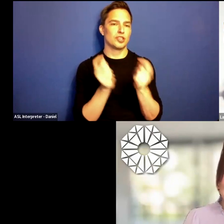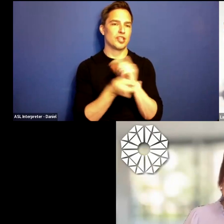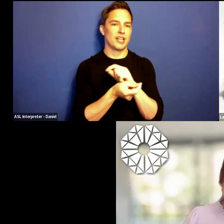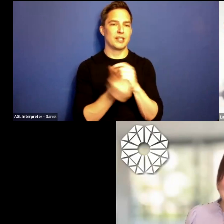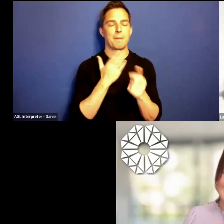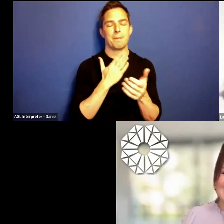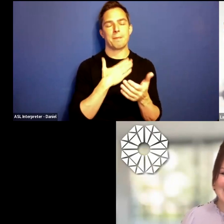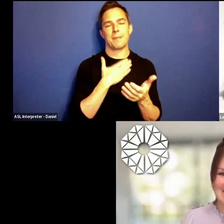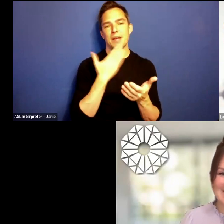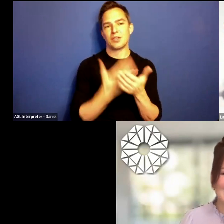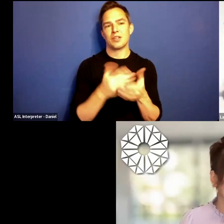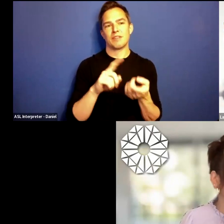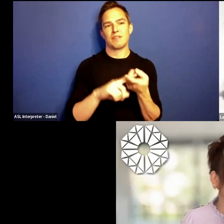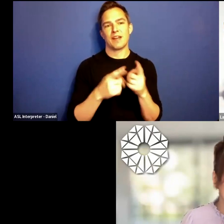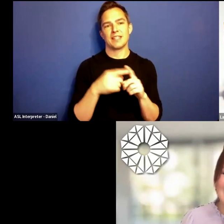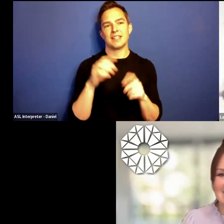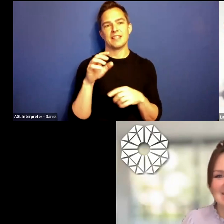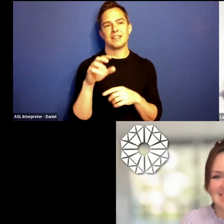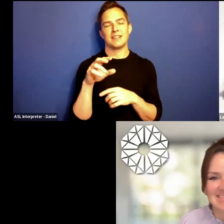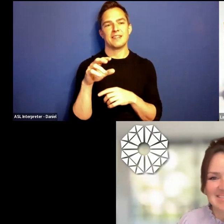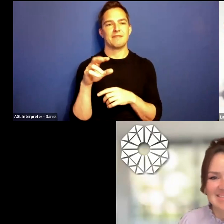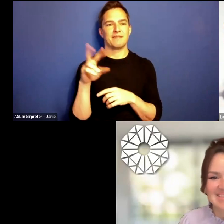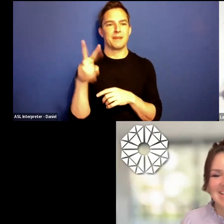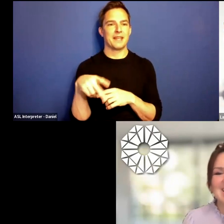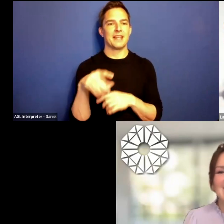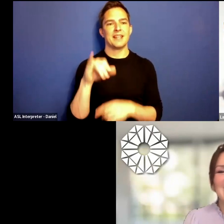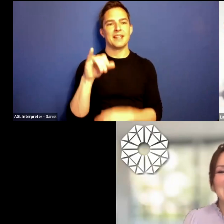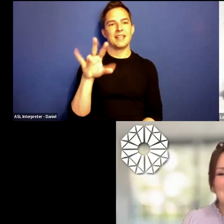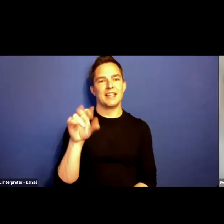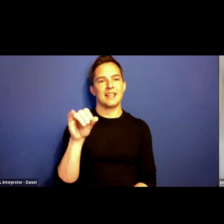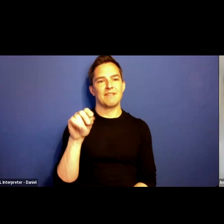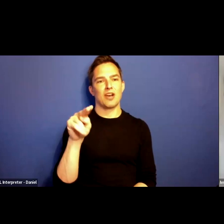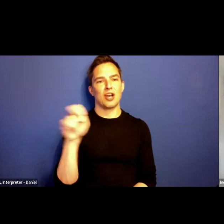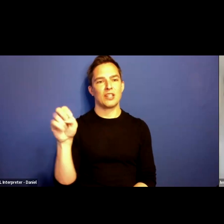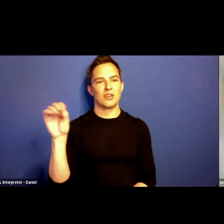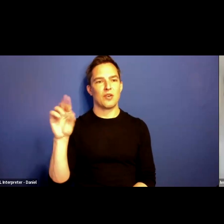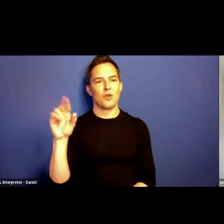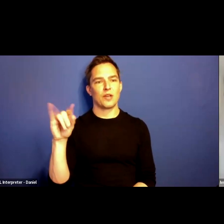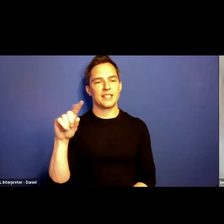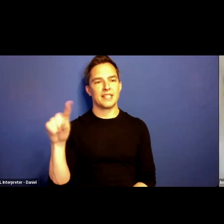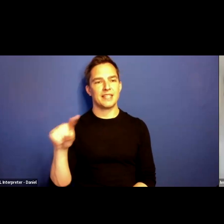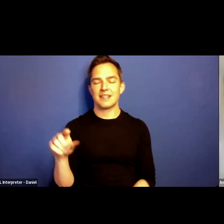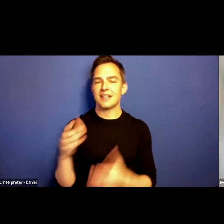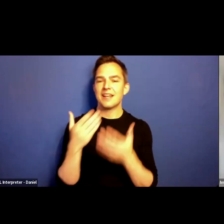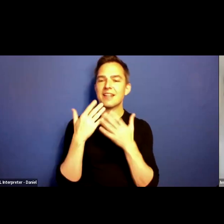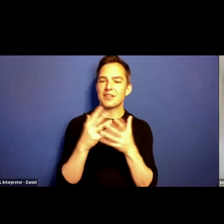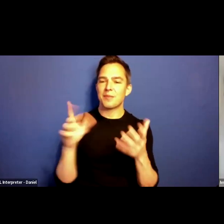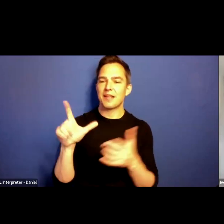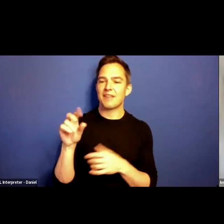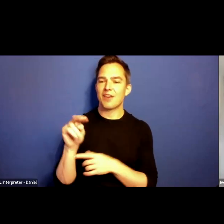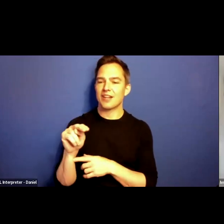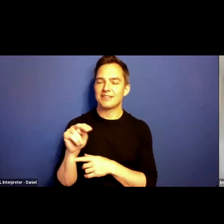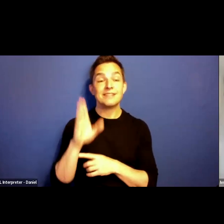friend and VP, Yvonne Ortiz. Thank you so much, Lavon. Hello,